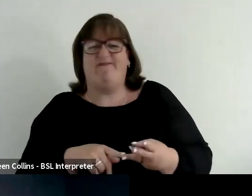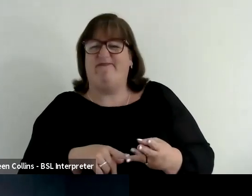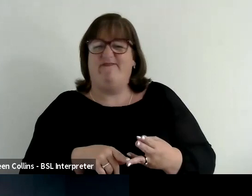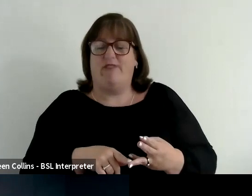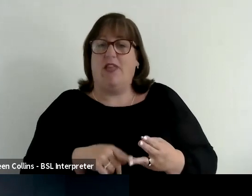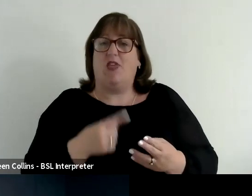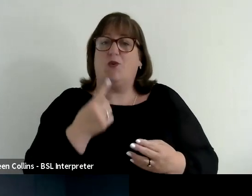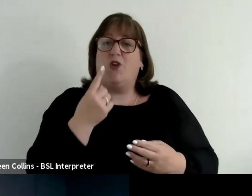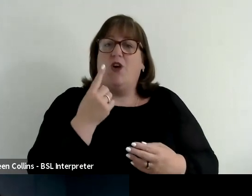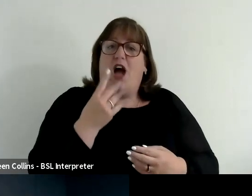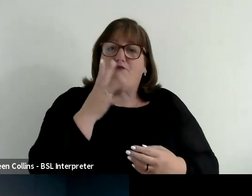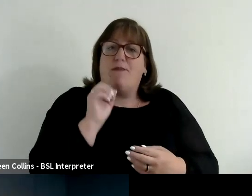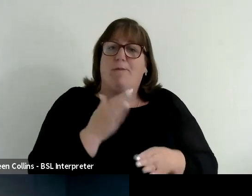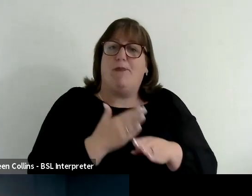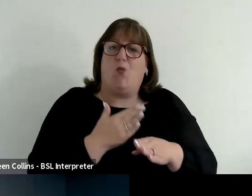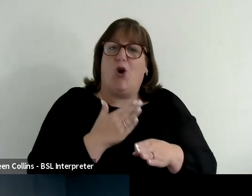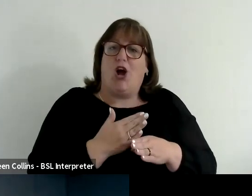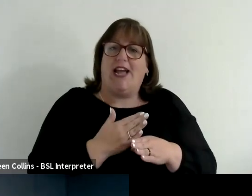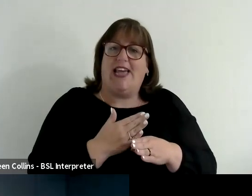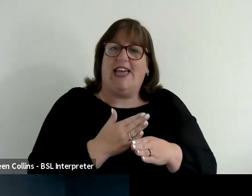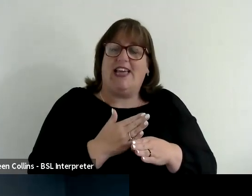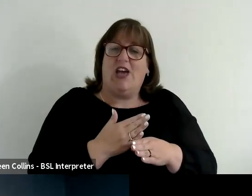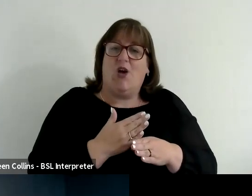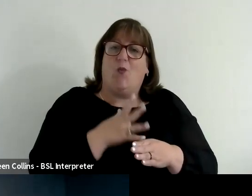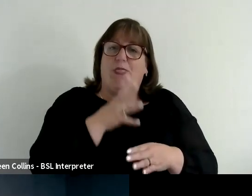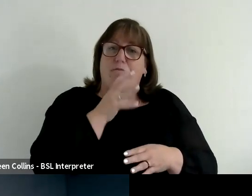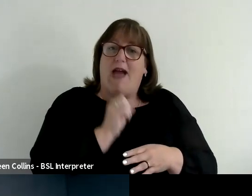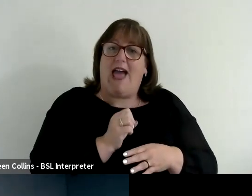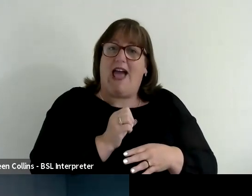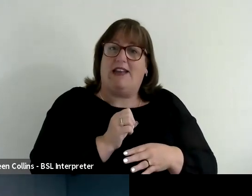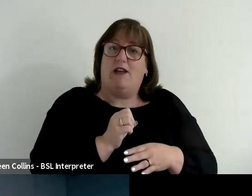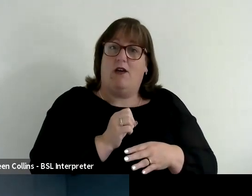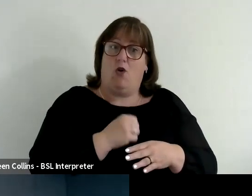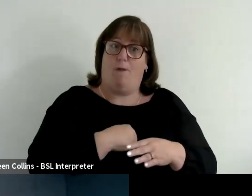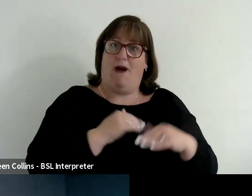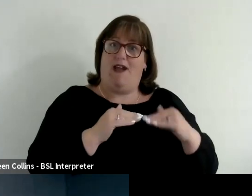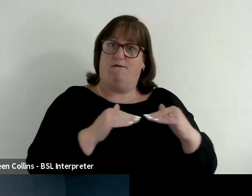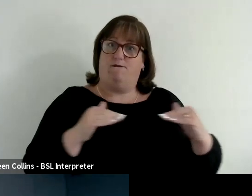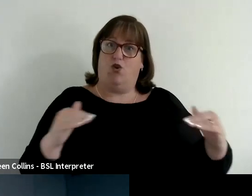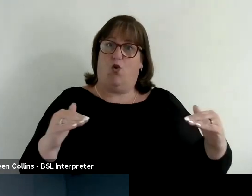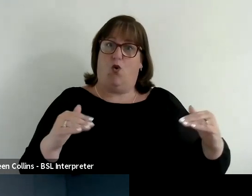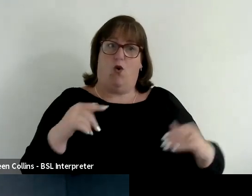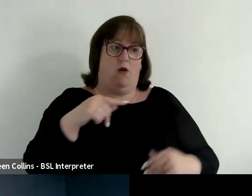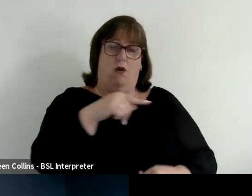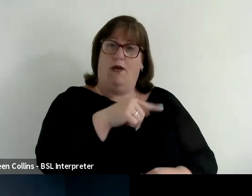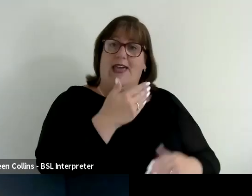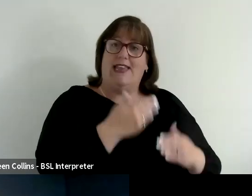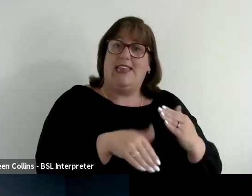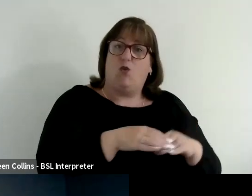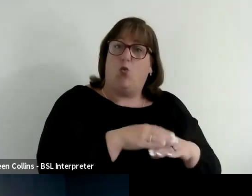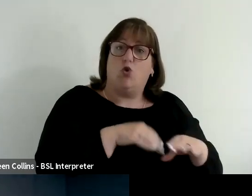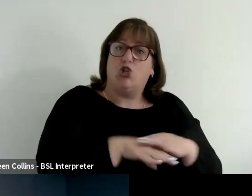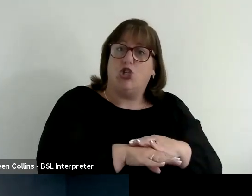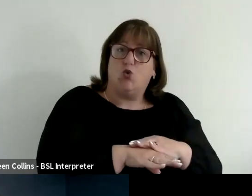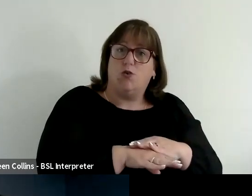walk past to get to my desk who never wore shoes. And initially I was like, oh, this person doesn't wear shoes. And then I realized, well, you know,